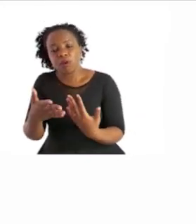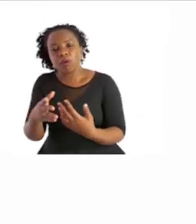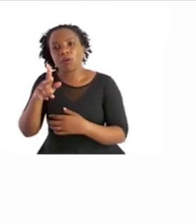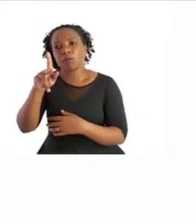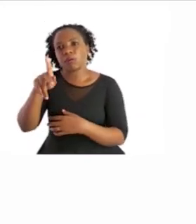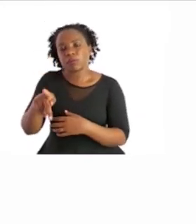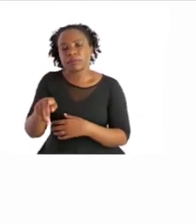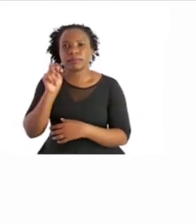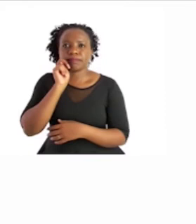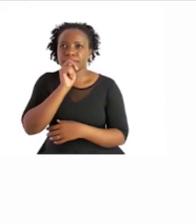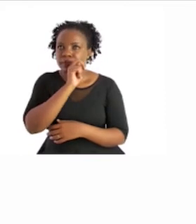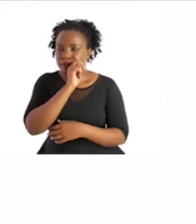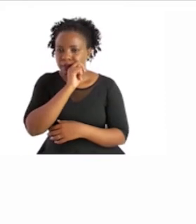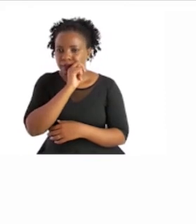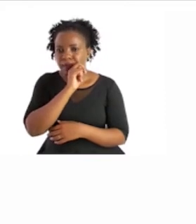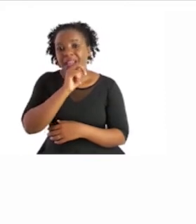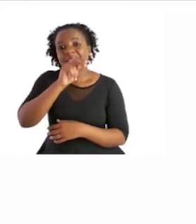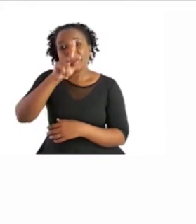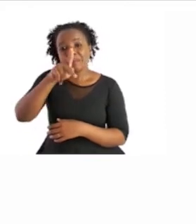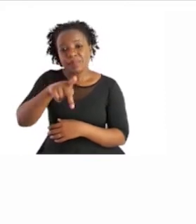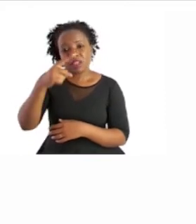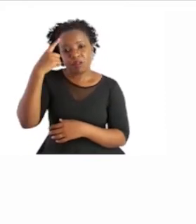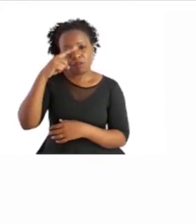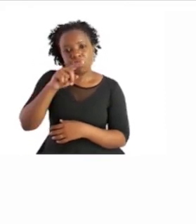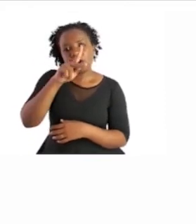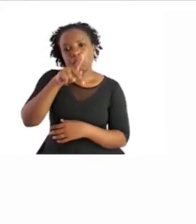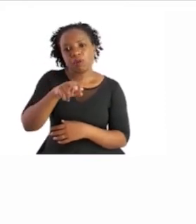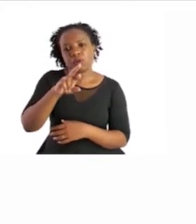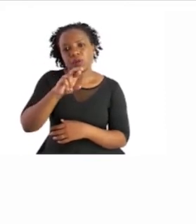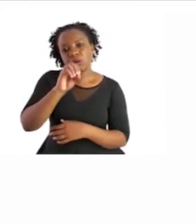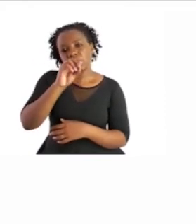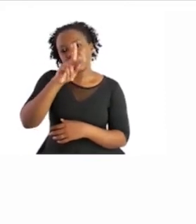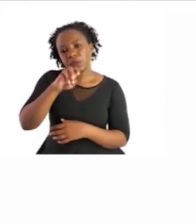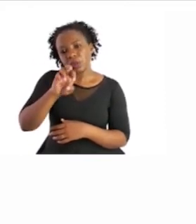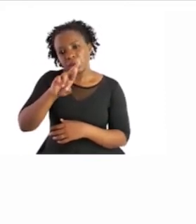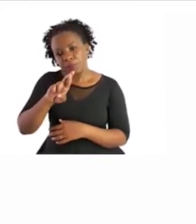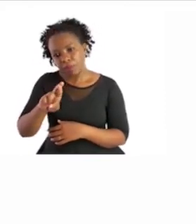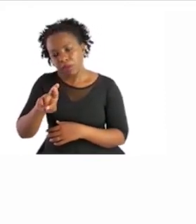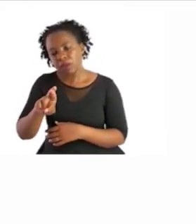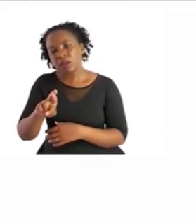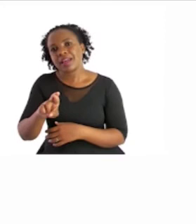Write P for proper and C for common.